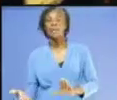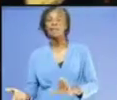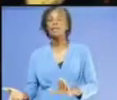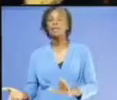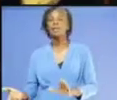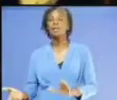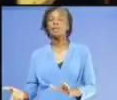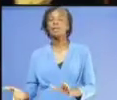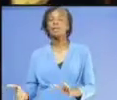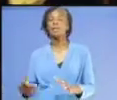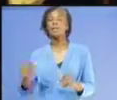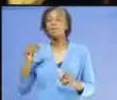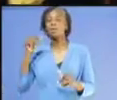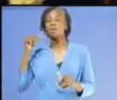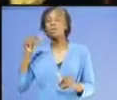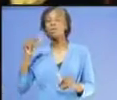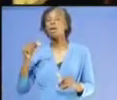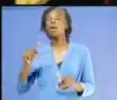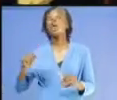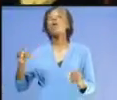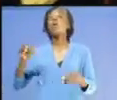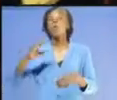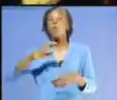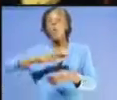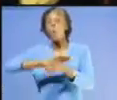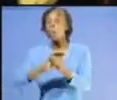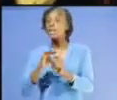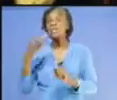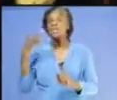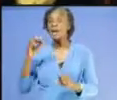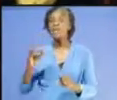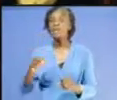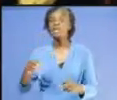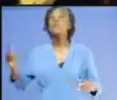the grandchild of COVID-19,